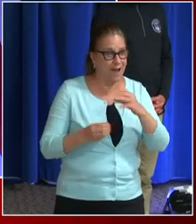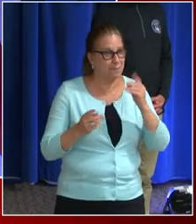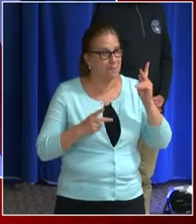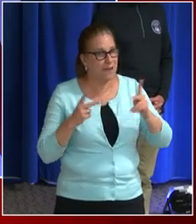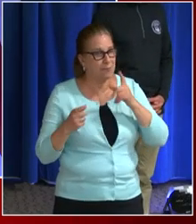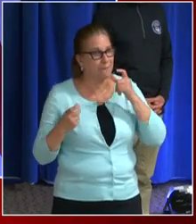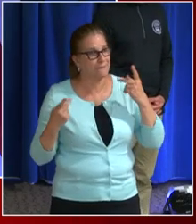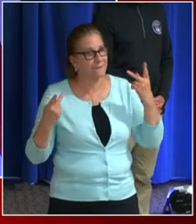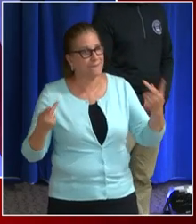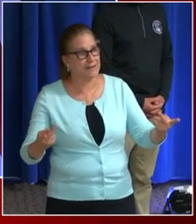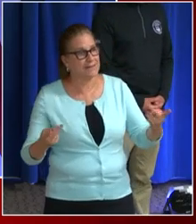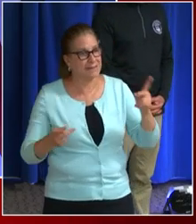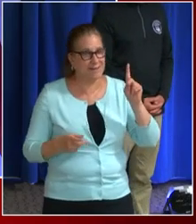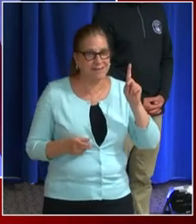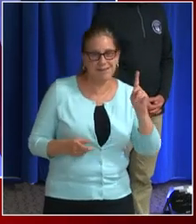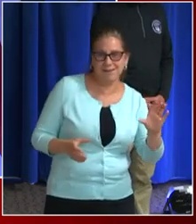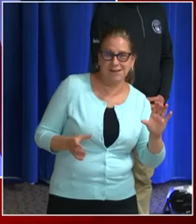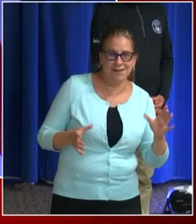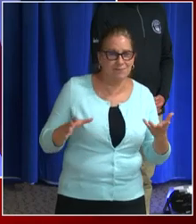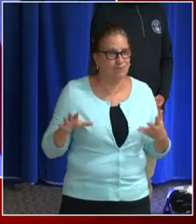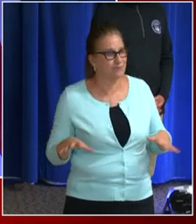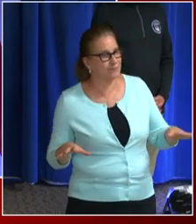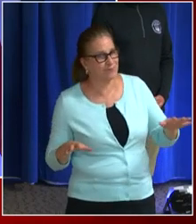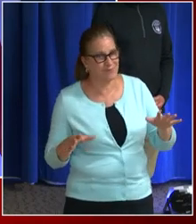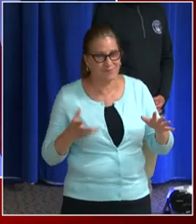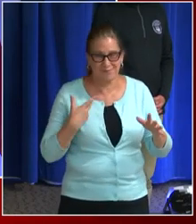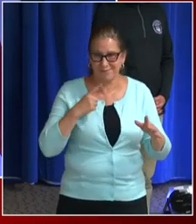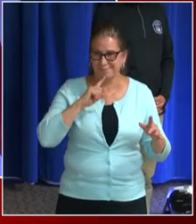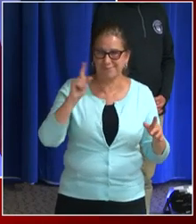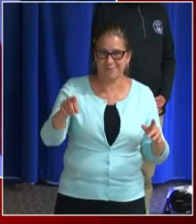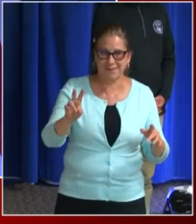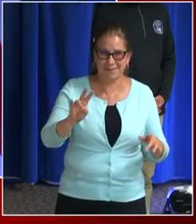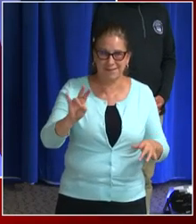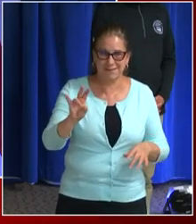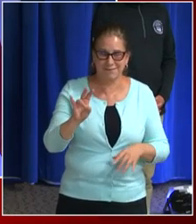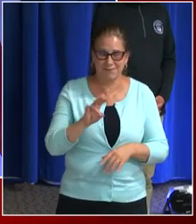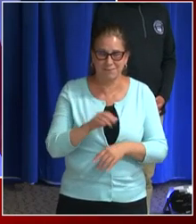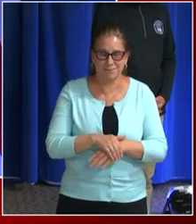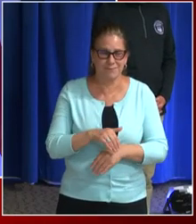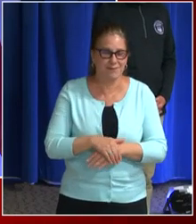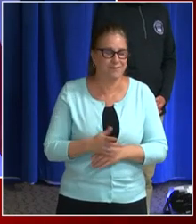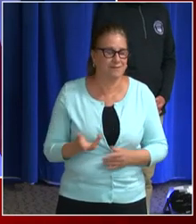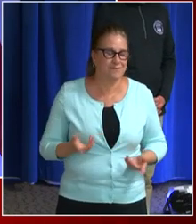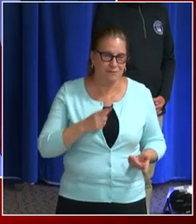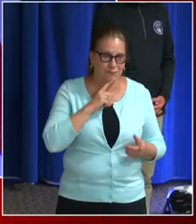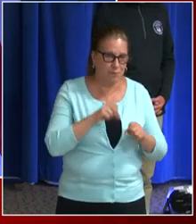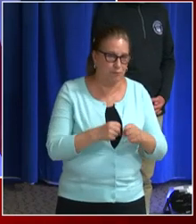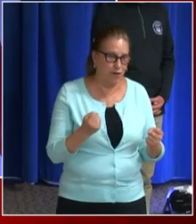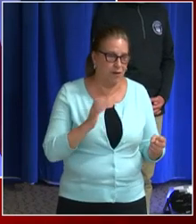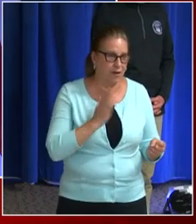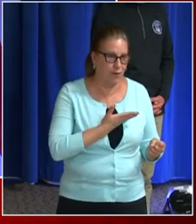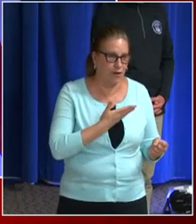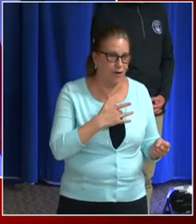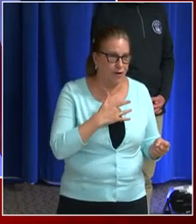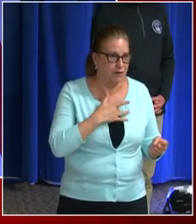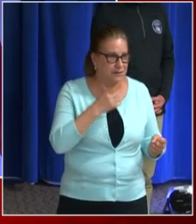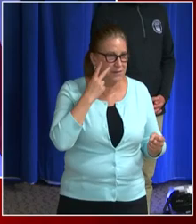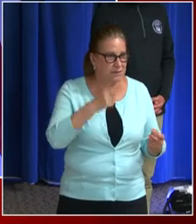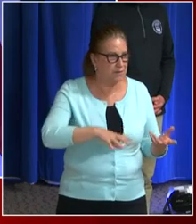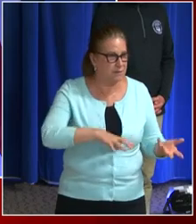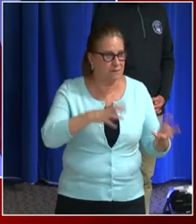to not break our hearts again last night, to see the violence and the destruction and the injury that we saw.